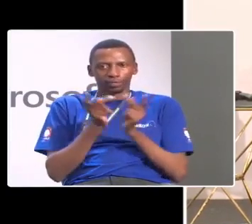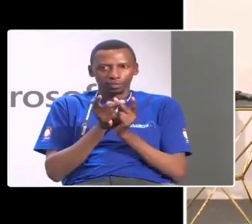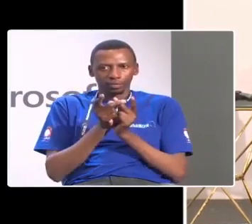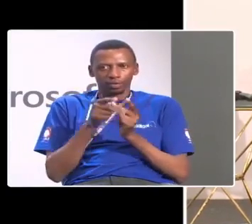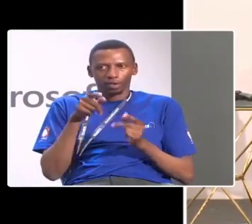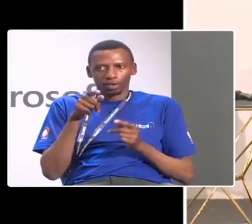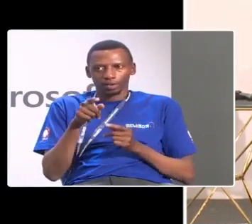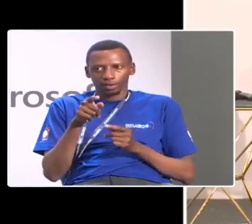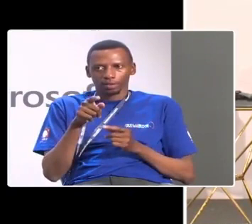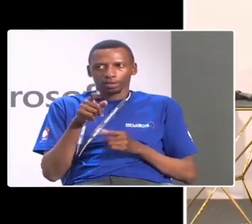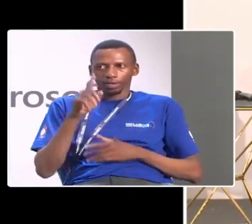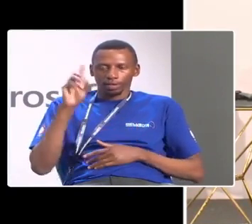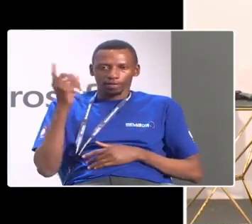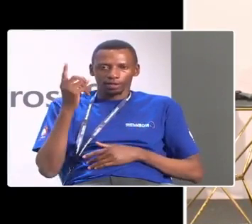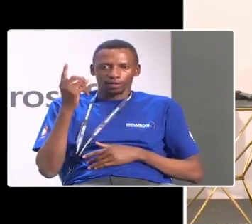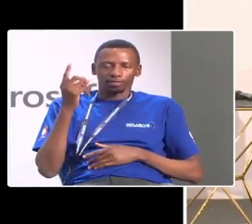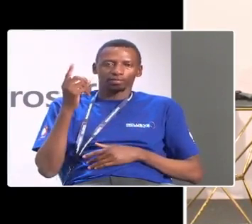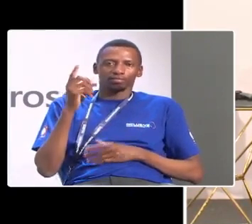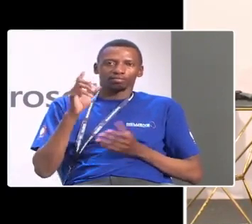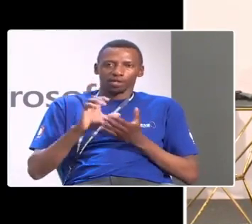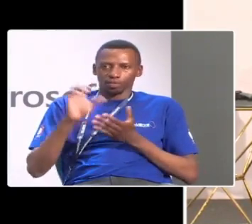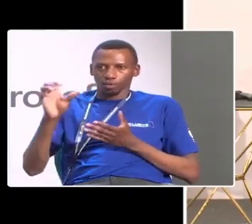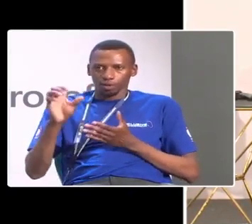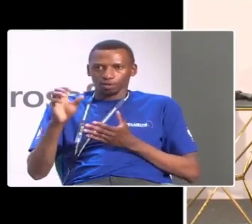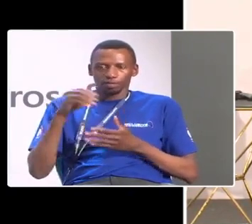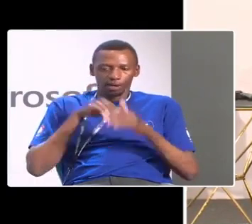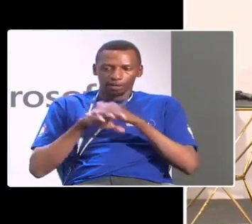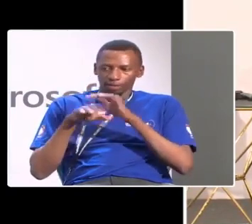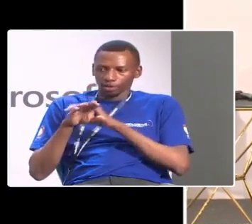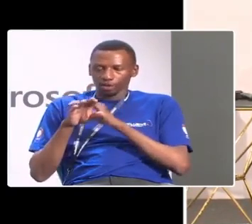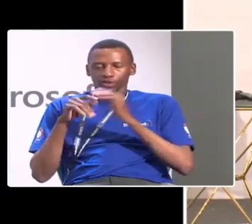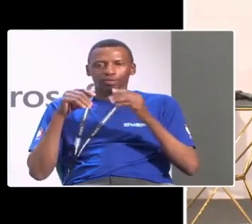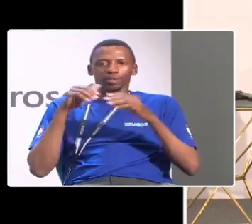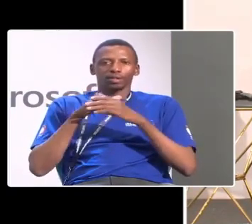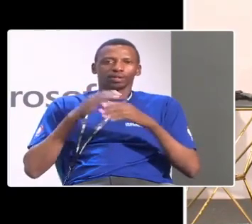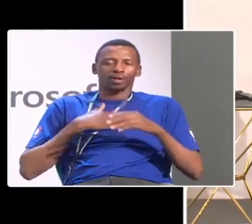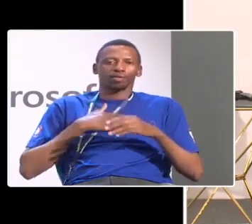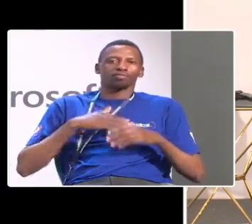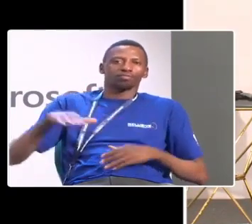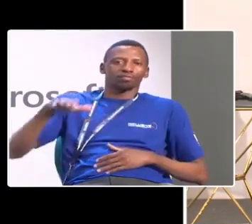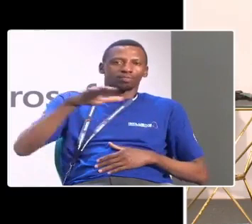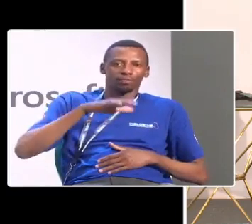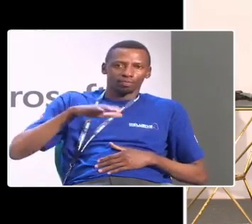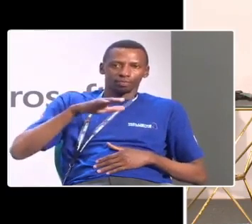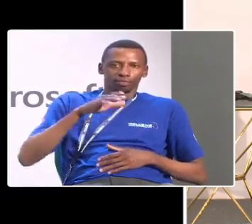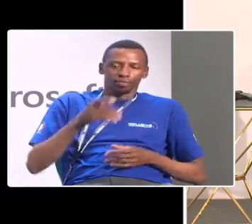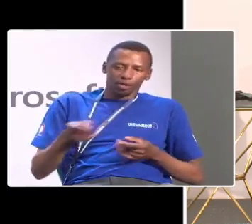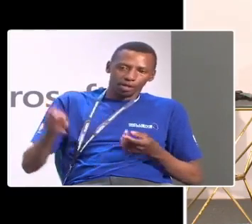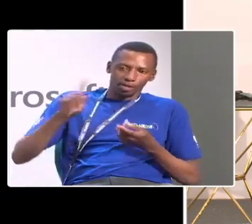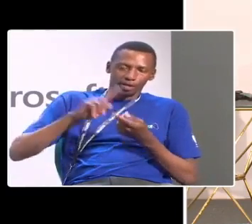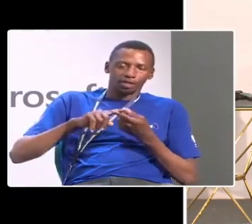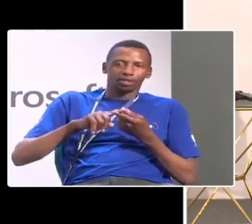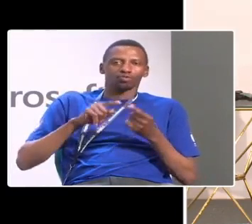will result in the faster deployment of accessibility throughout our continent and will increase the value and input from experts in the field